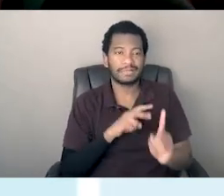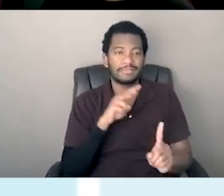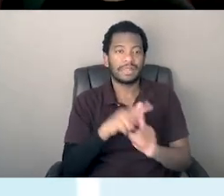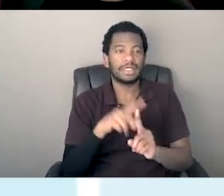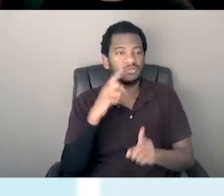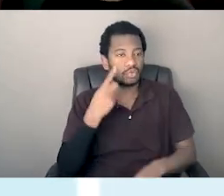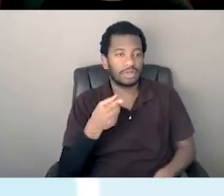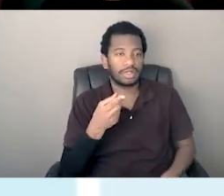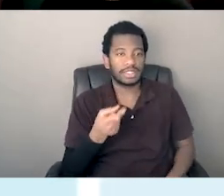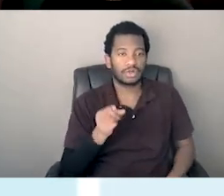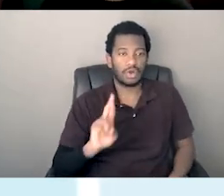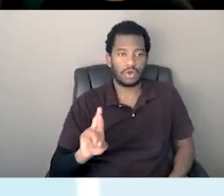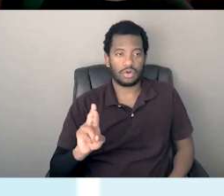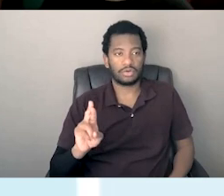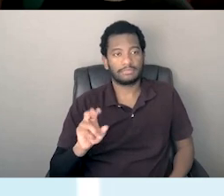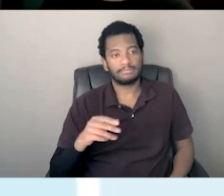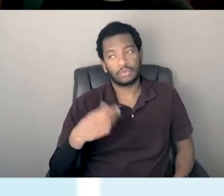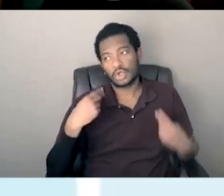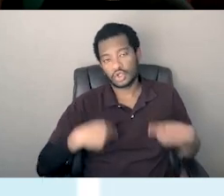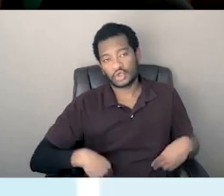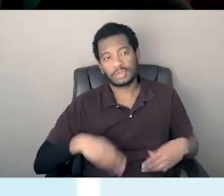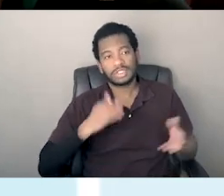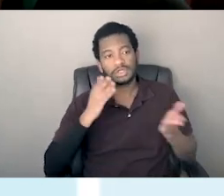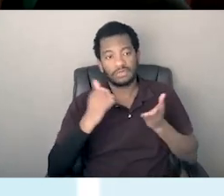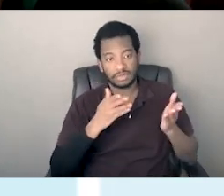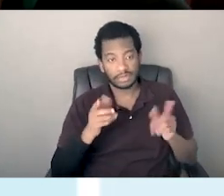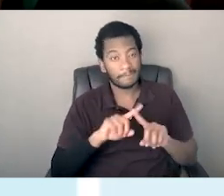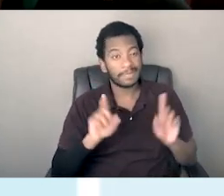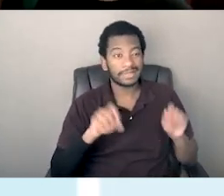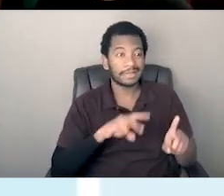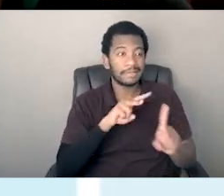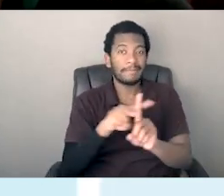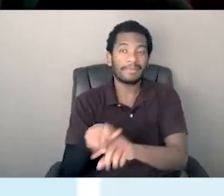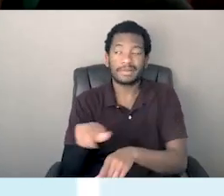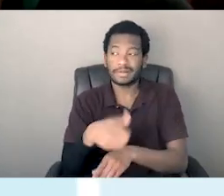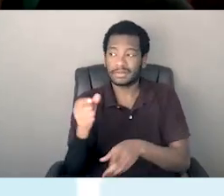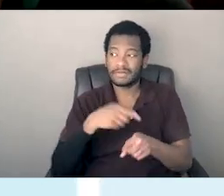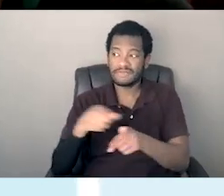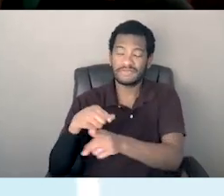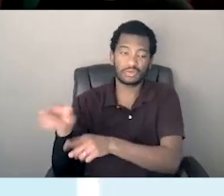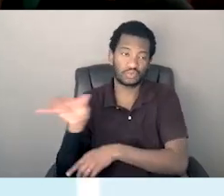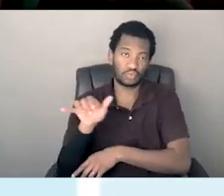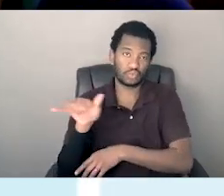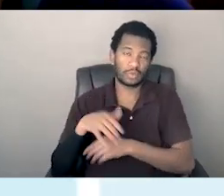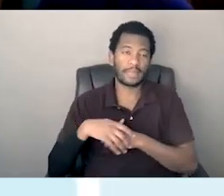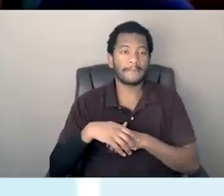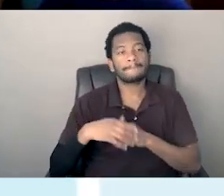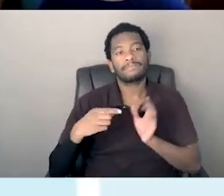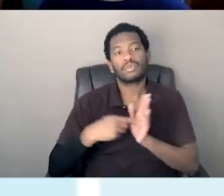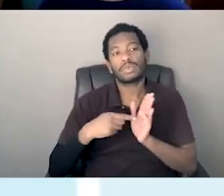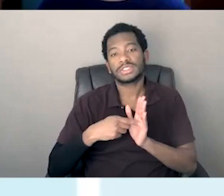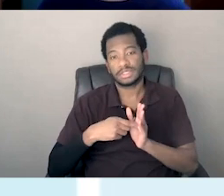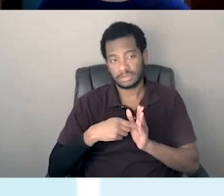before, a lot of these concepts are applicable to other fields, and other fields have found it useful too. It represents the collective